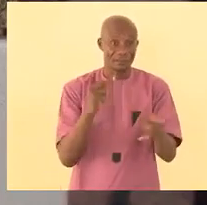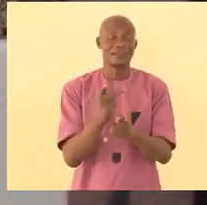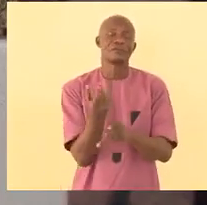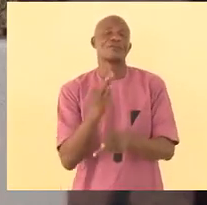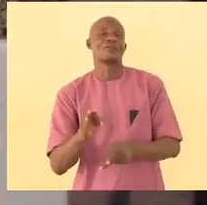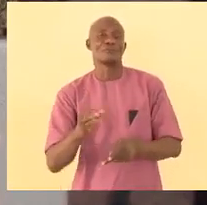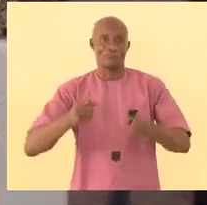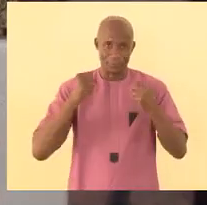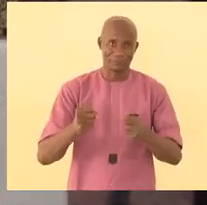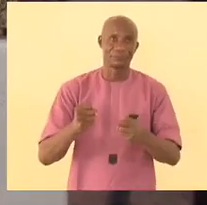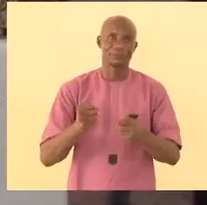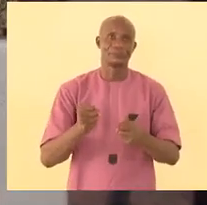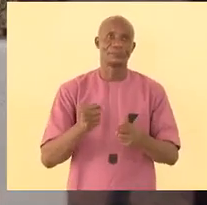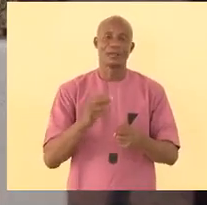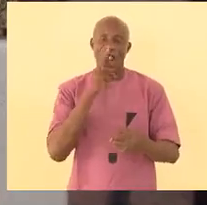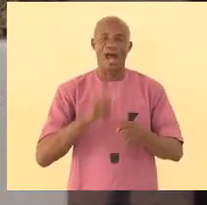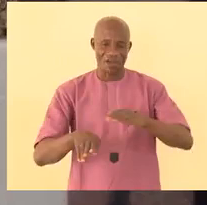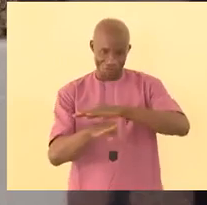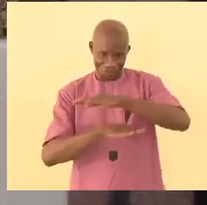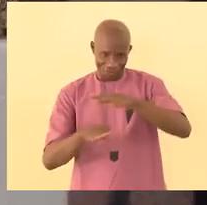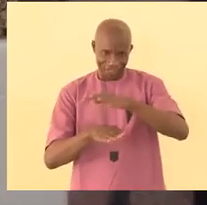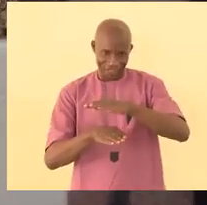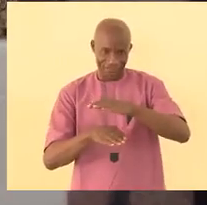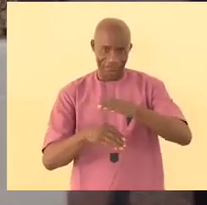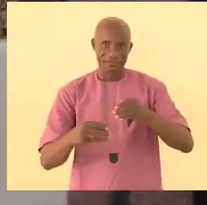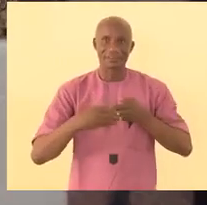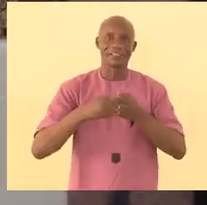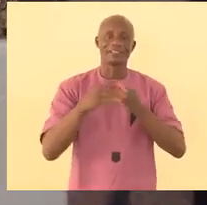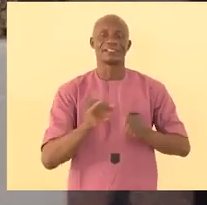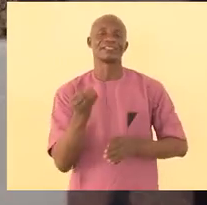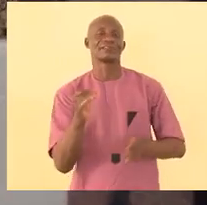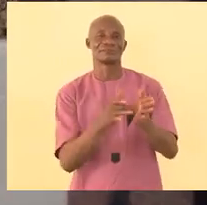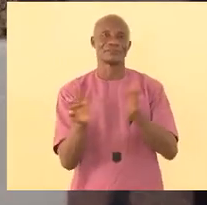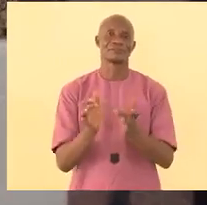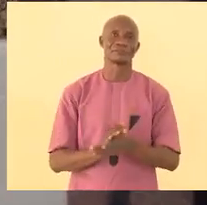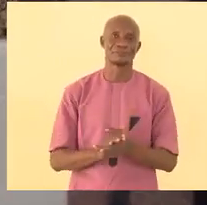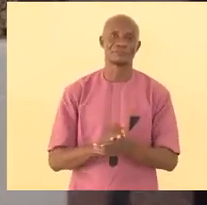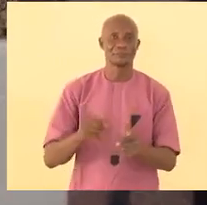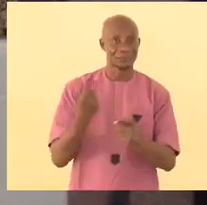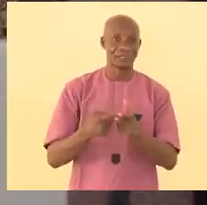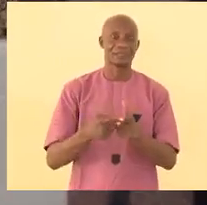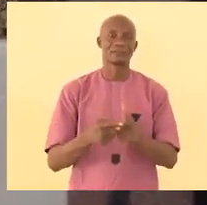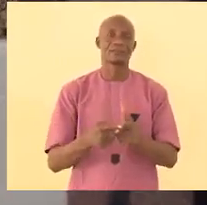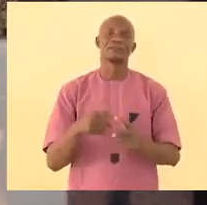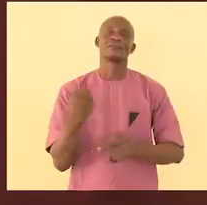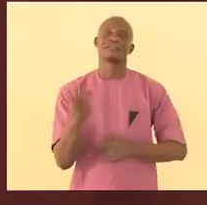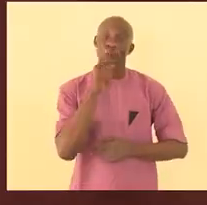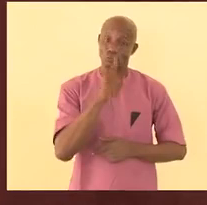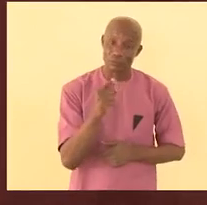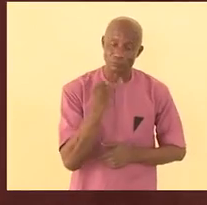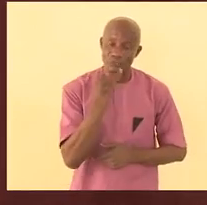kind of power is under the rulership of Jesus. And then the truth is that